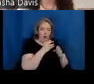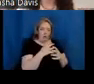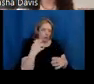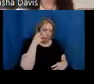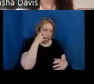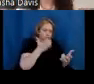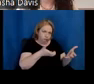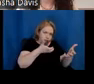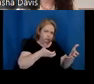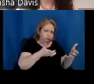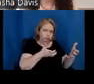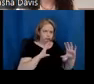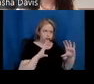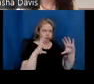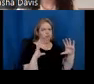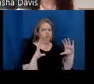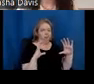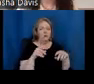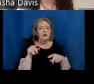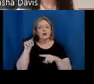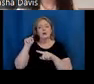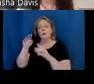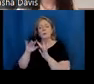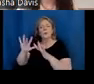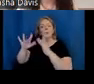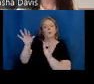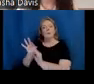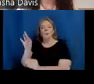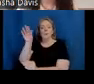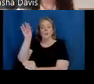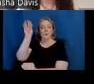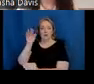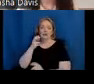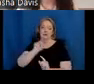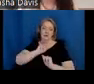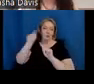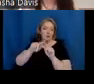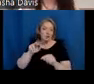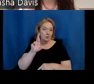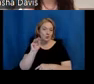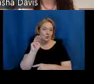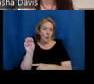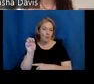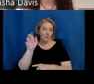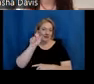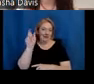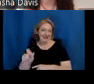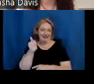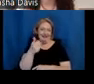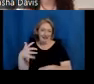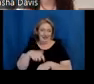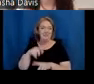stone. He traveled to Rome, Italy, several times to work with foundries there. And this photo is taken in Rome